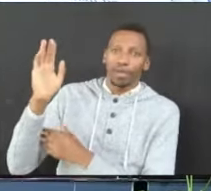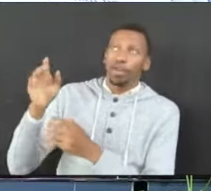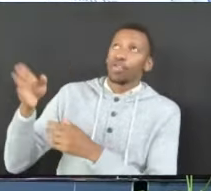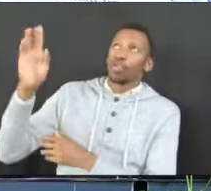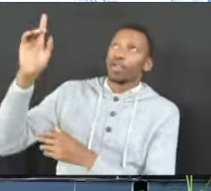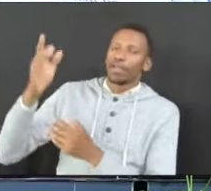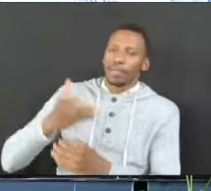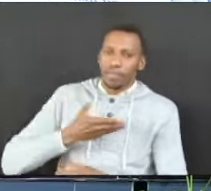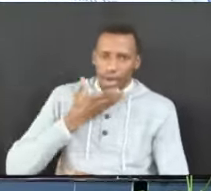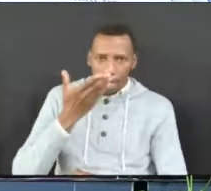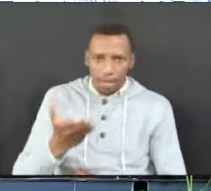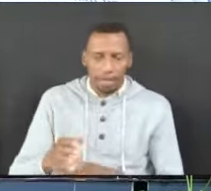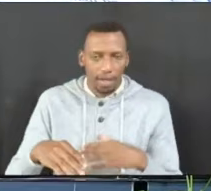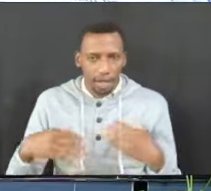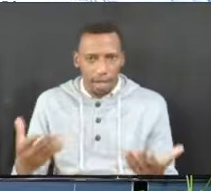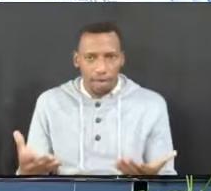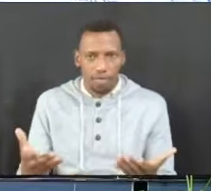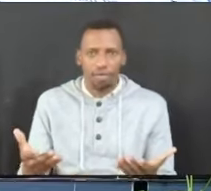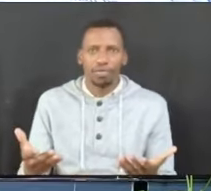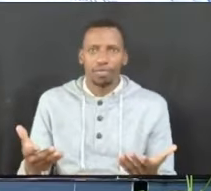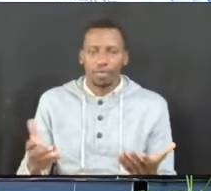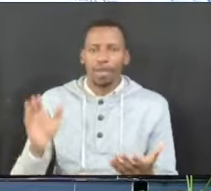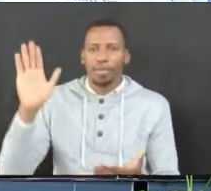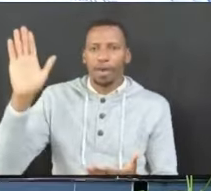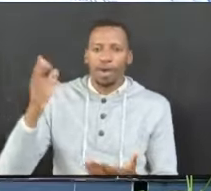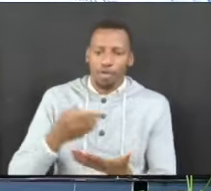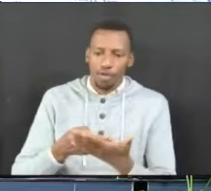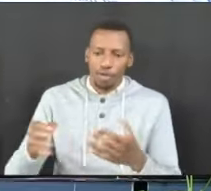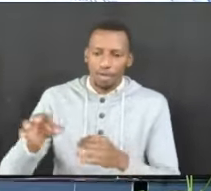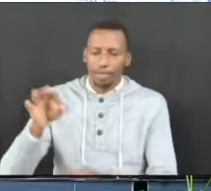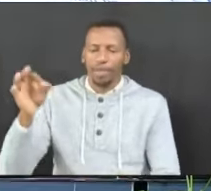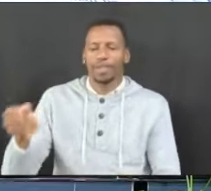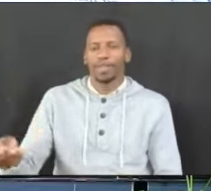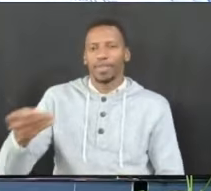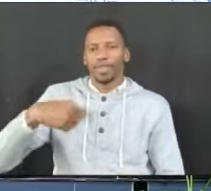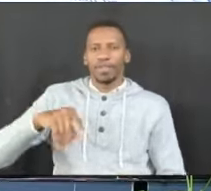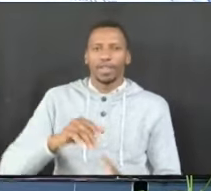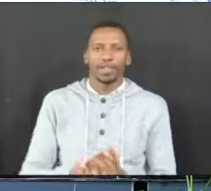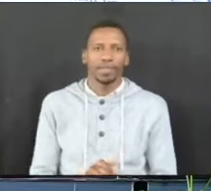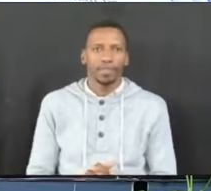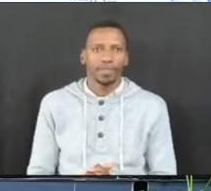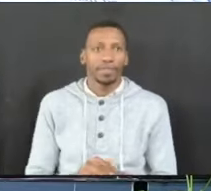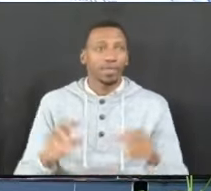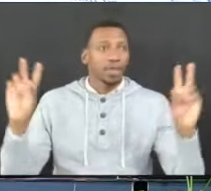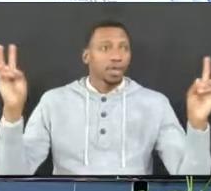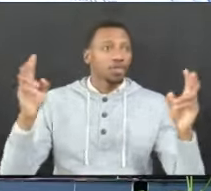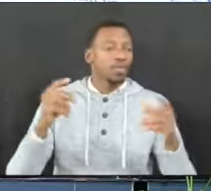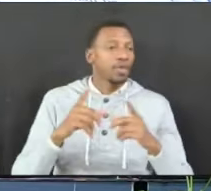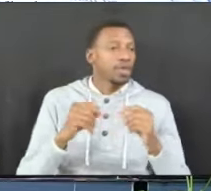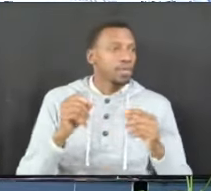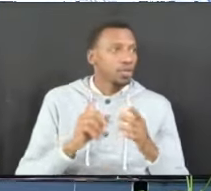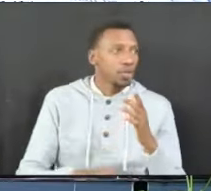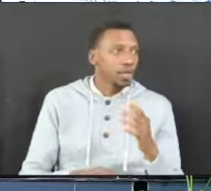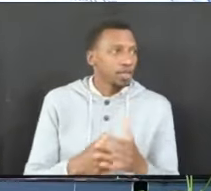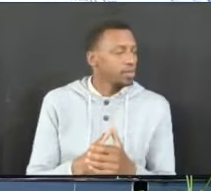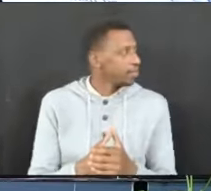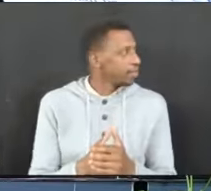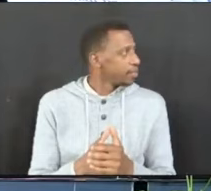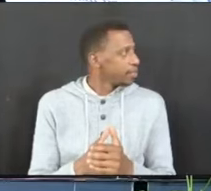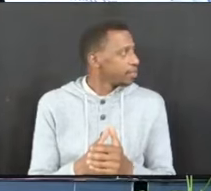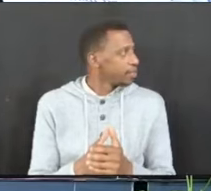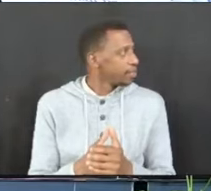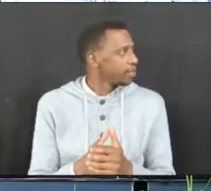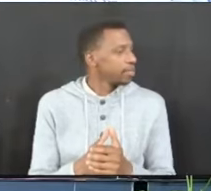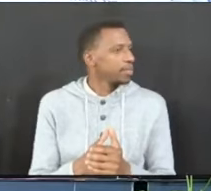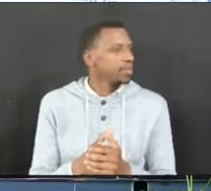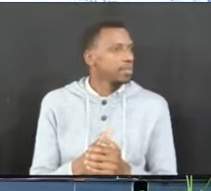responding by giving us his presence. What is the title of the message? These in